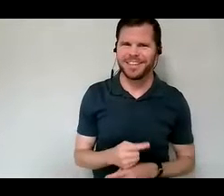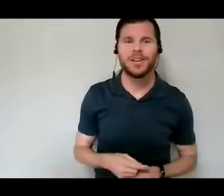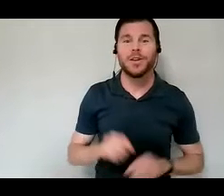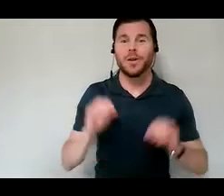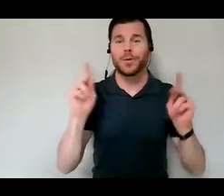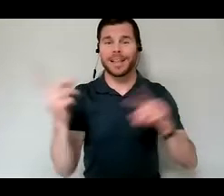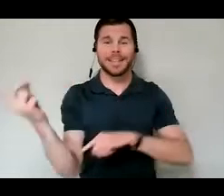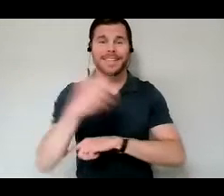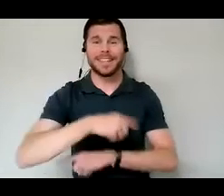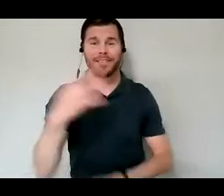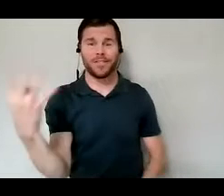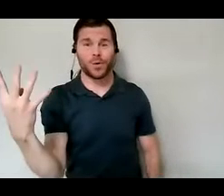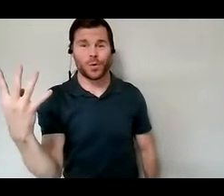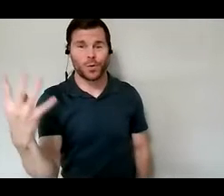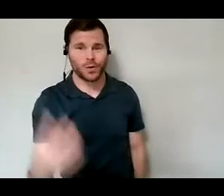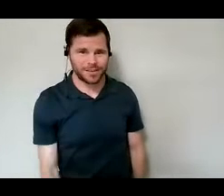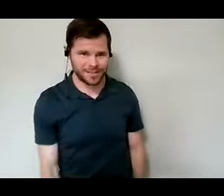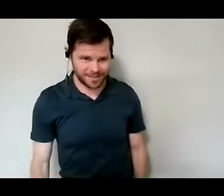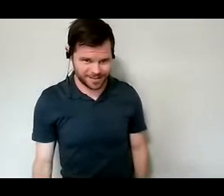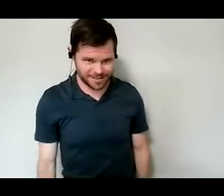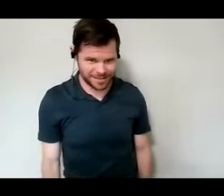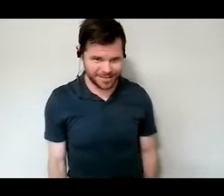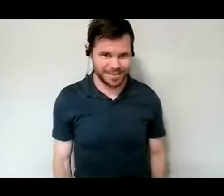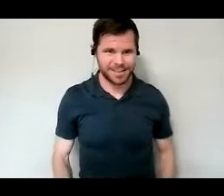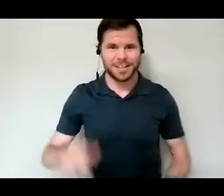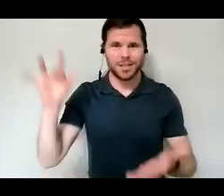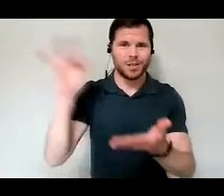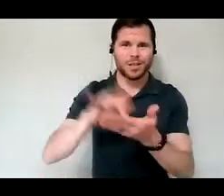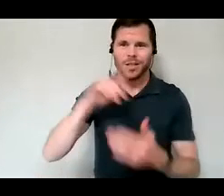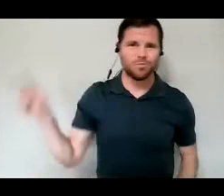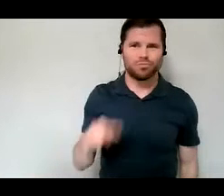question was, I'm all in for equitable and